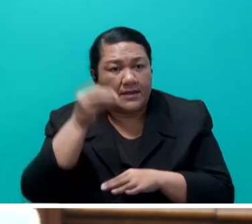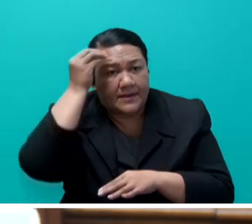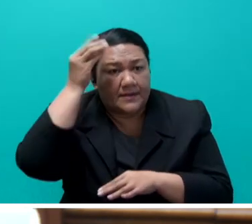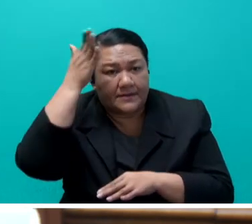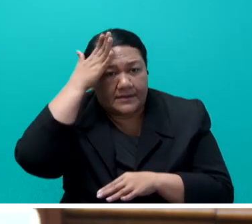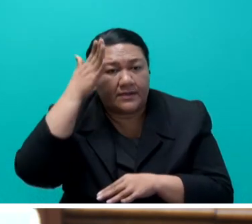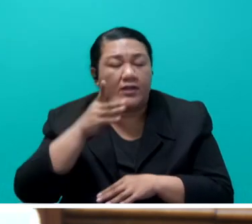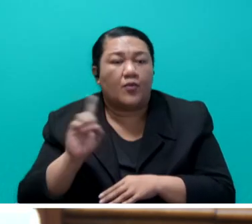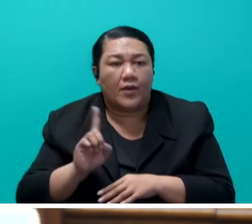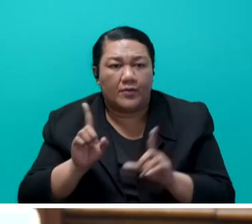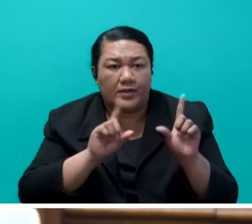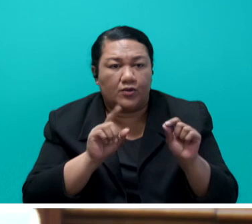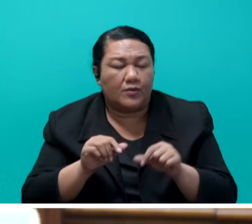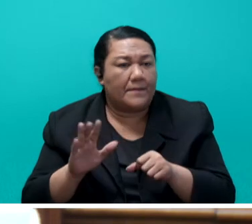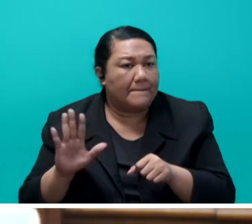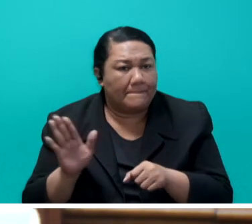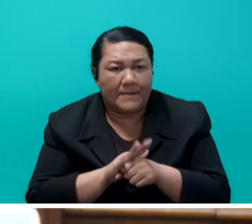that we do and say.